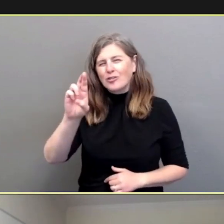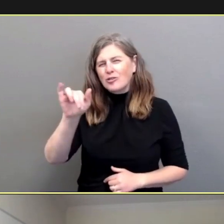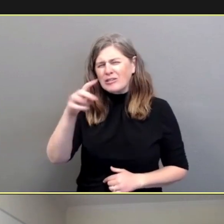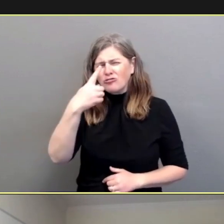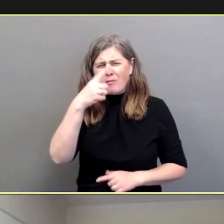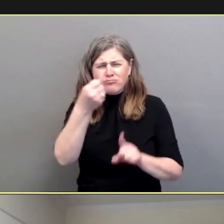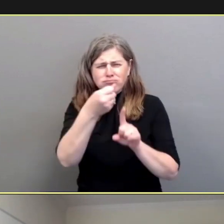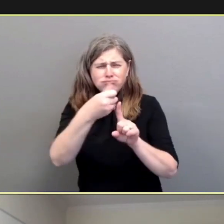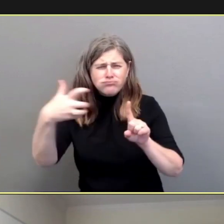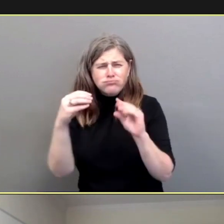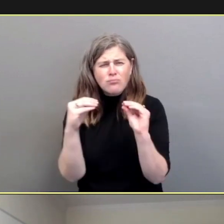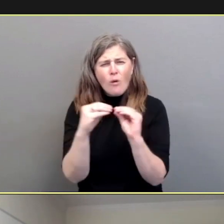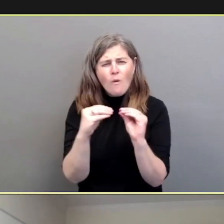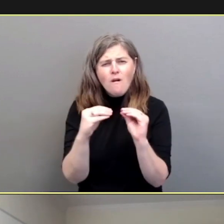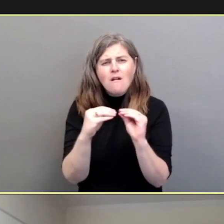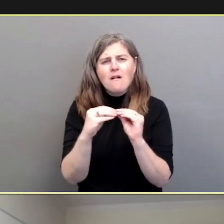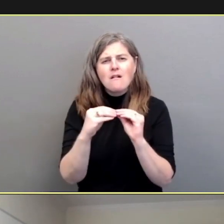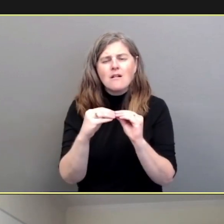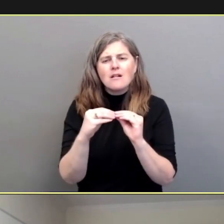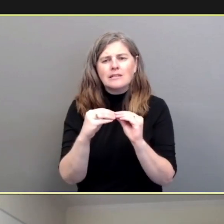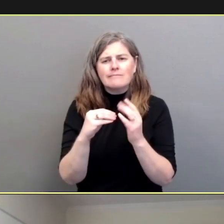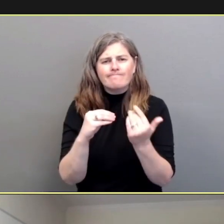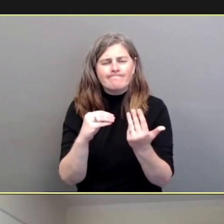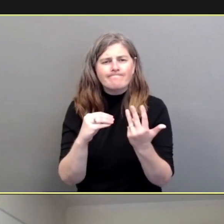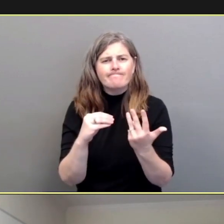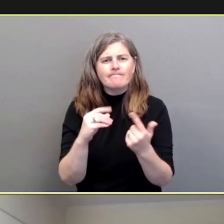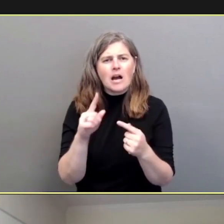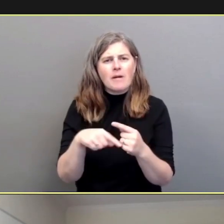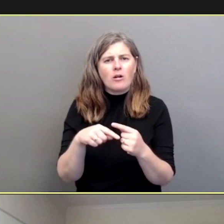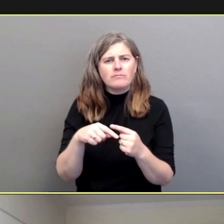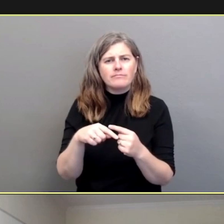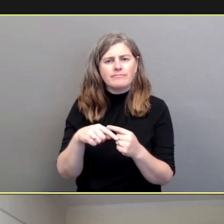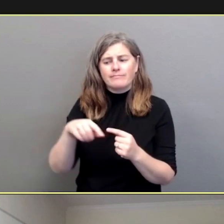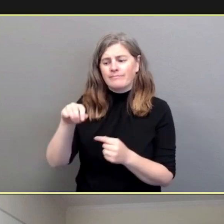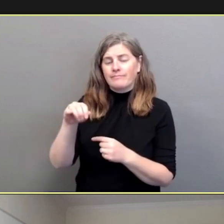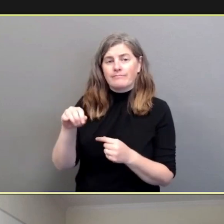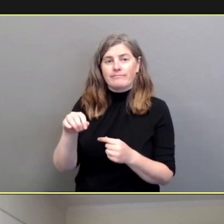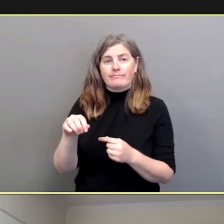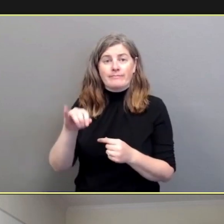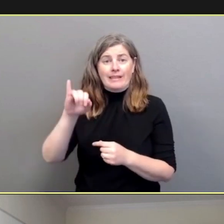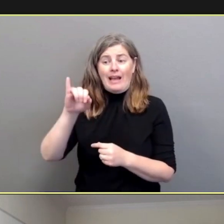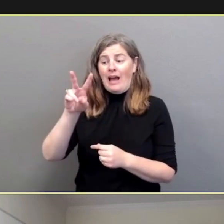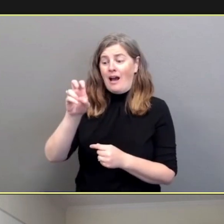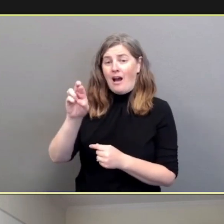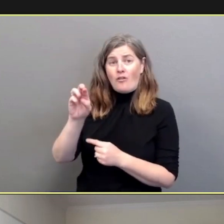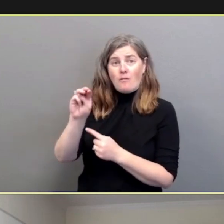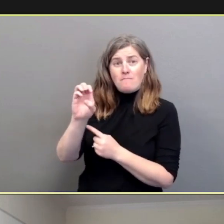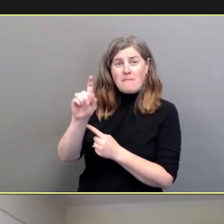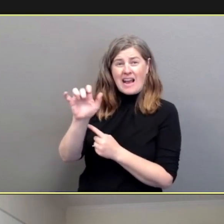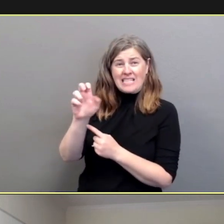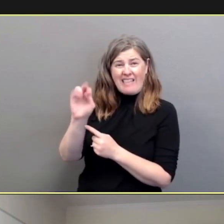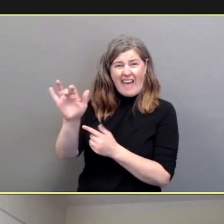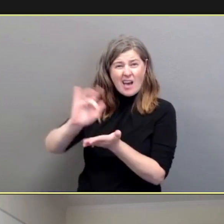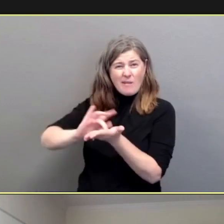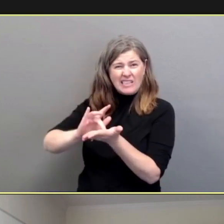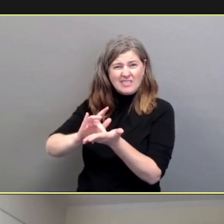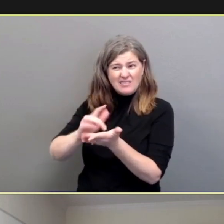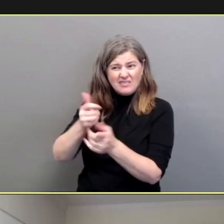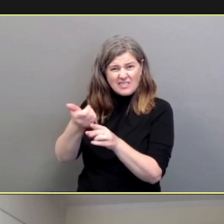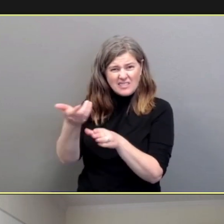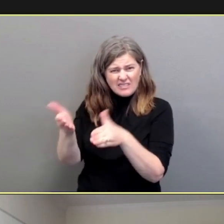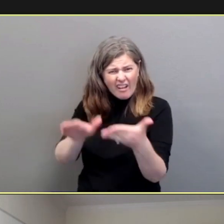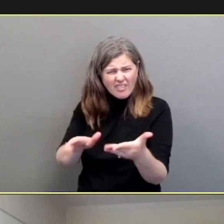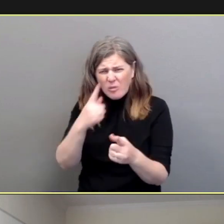elaborate on the possibility of an ivermectin death in New Mexico? Are you saying that